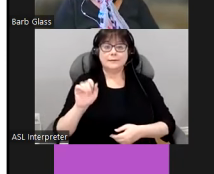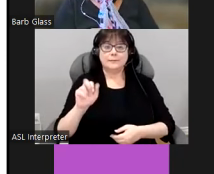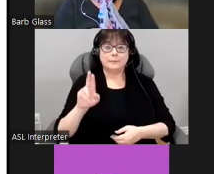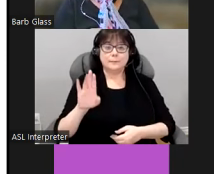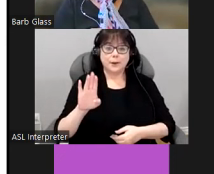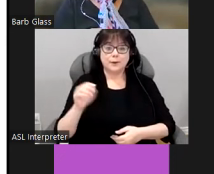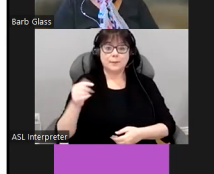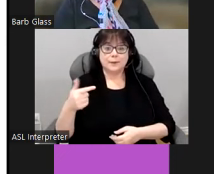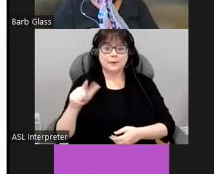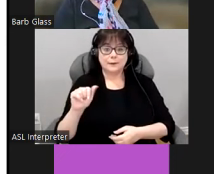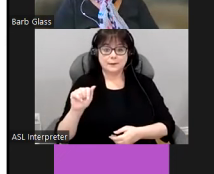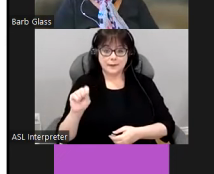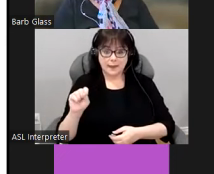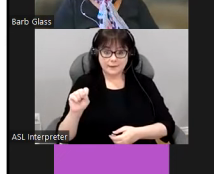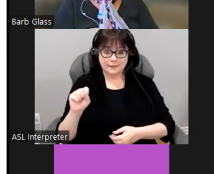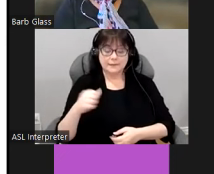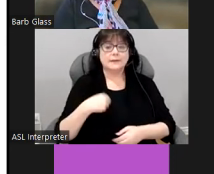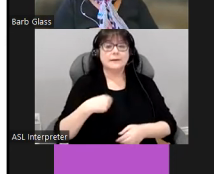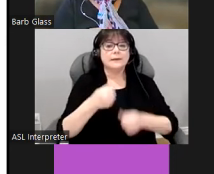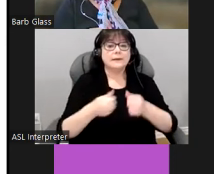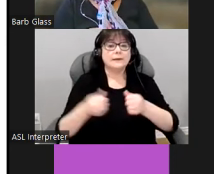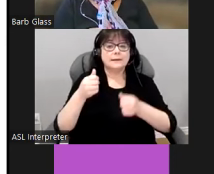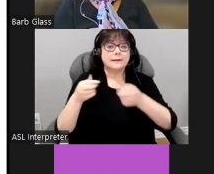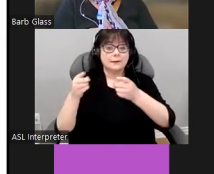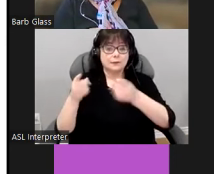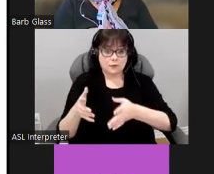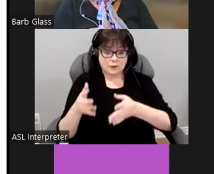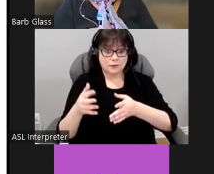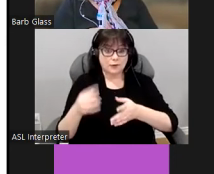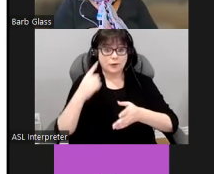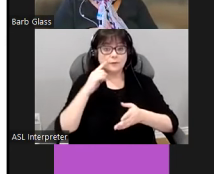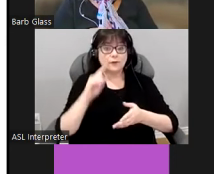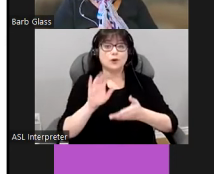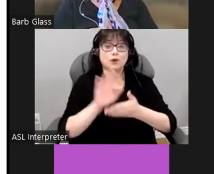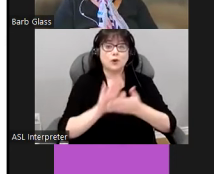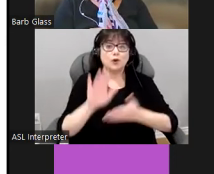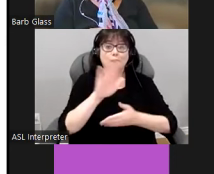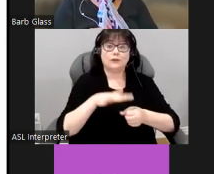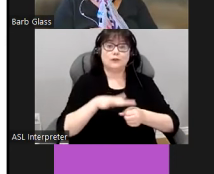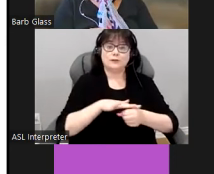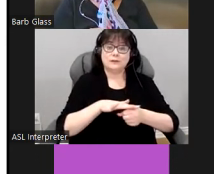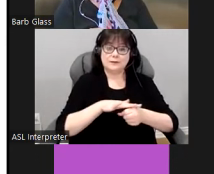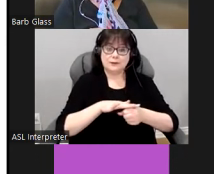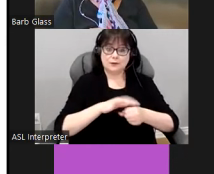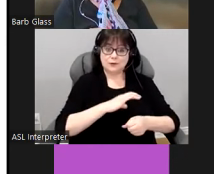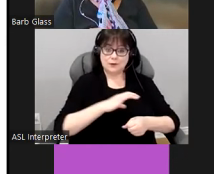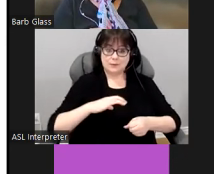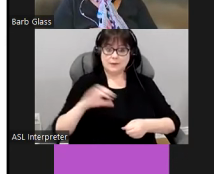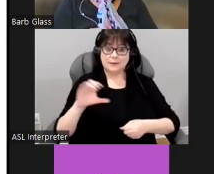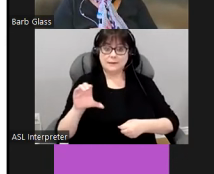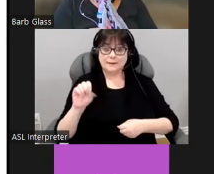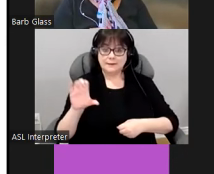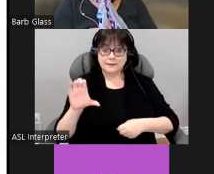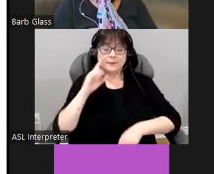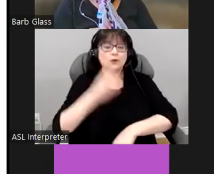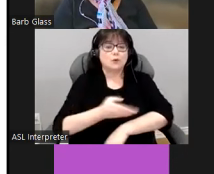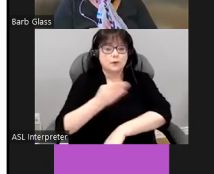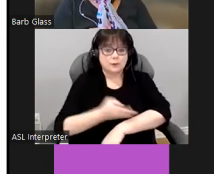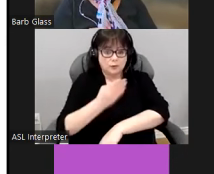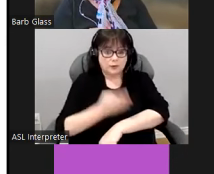Executive Director of the College Sector Committee for Adult Upgrading. And that is the LBS